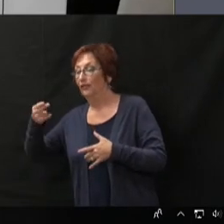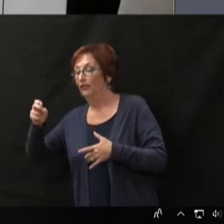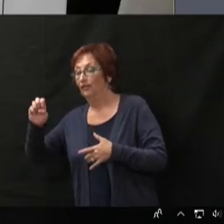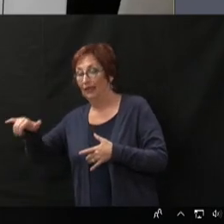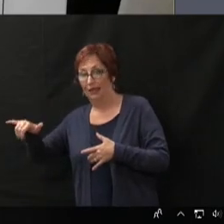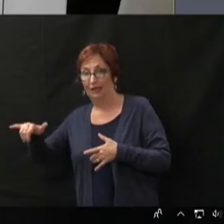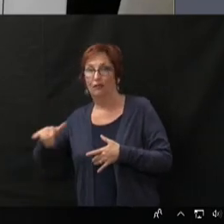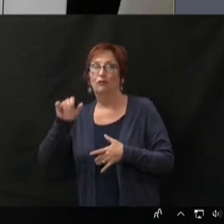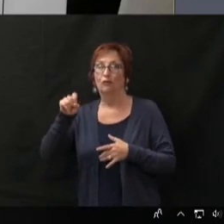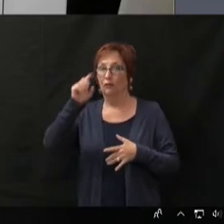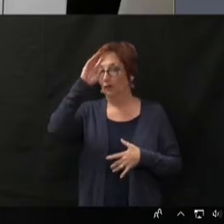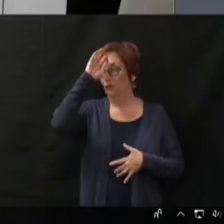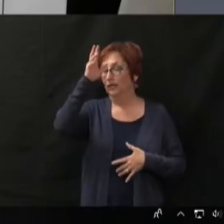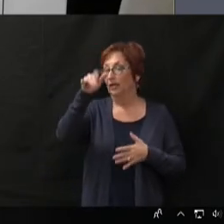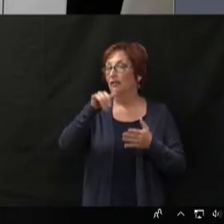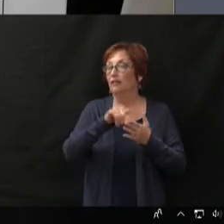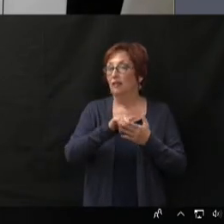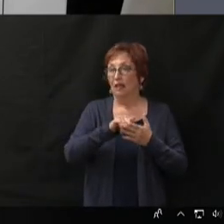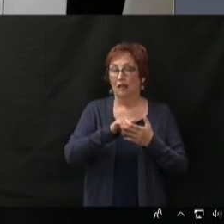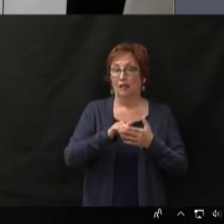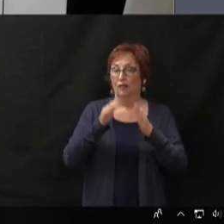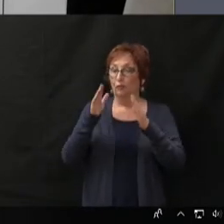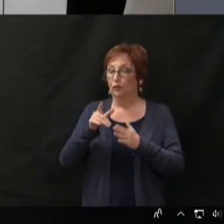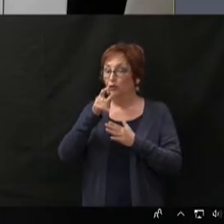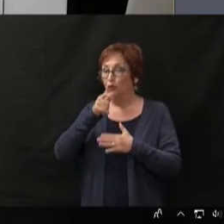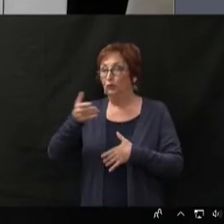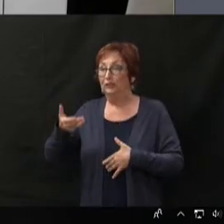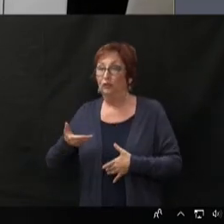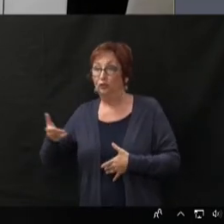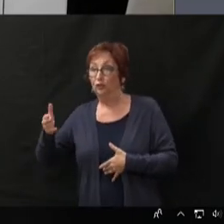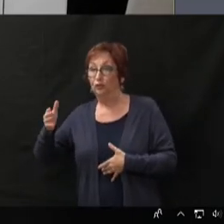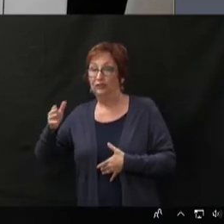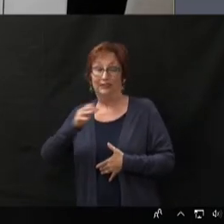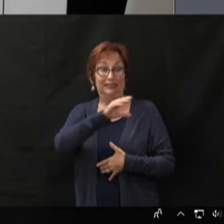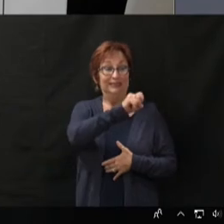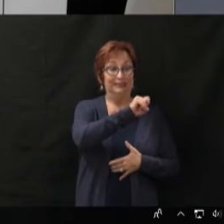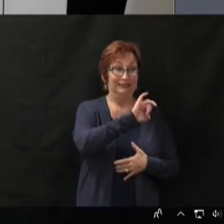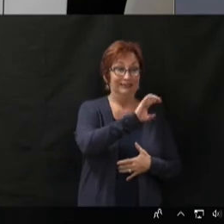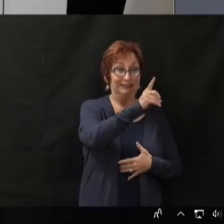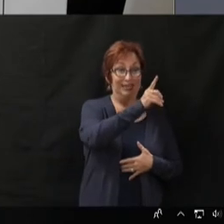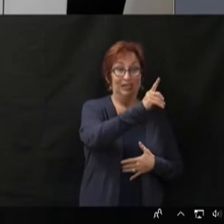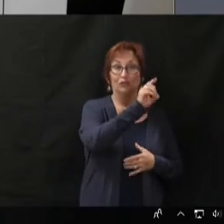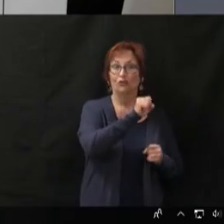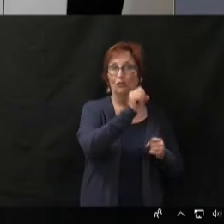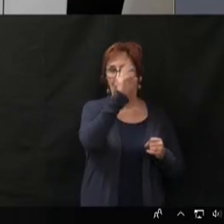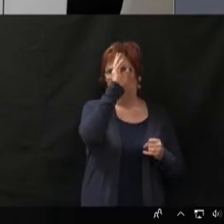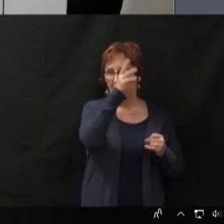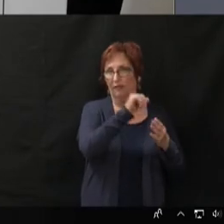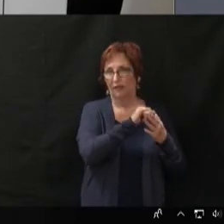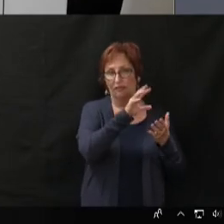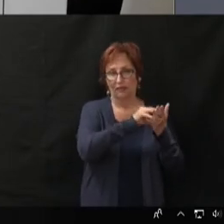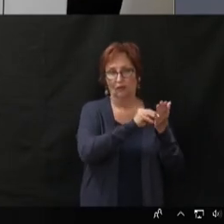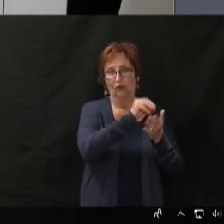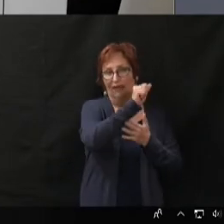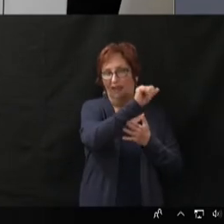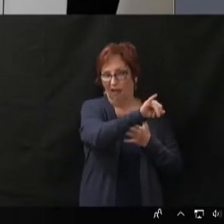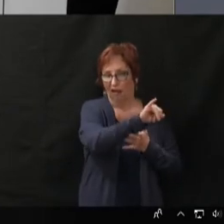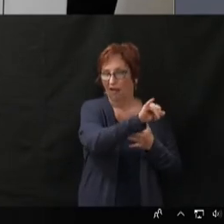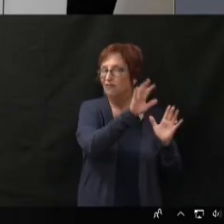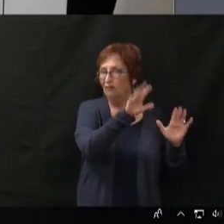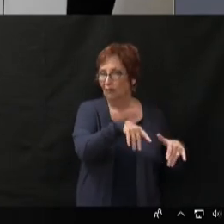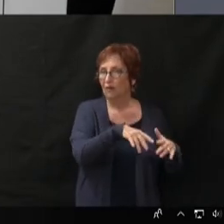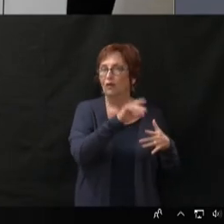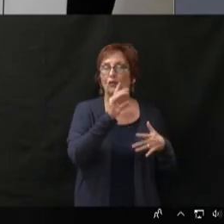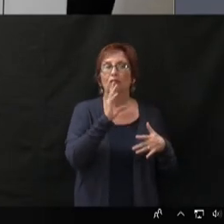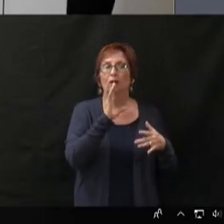you have, the person introducing said can pretend they've already learned, taught AI, says A, and then you can talk about